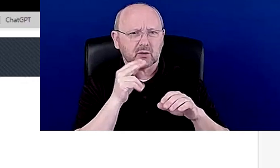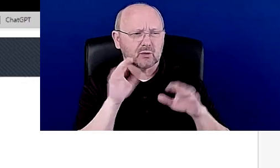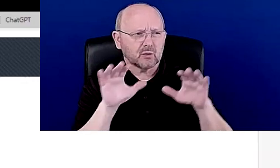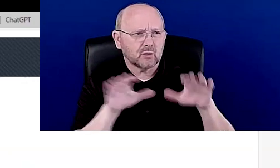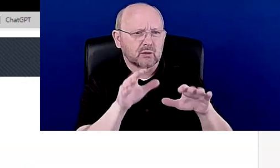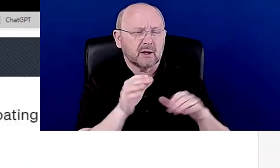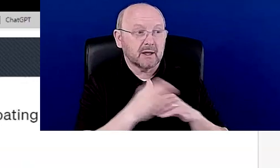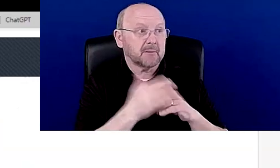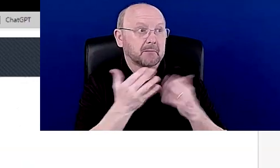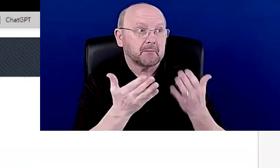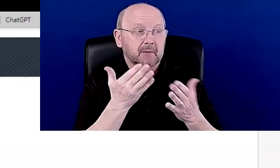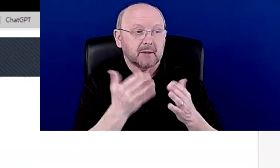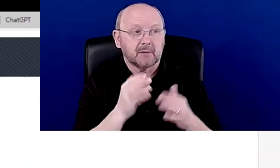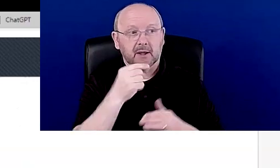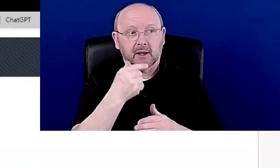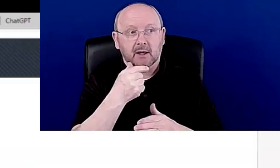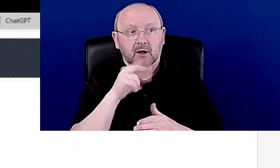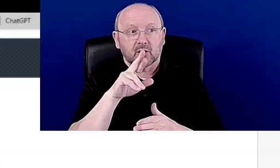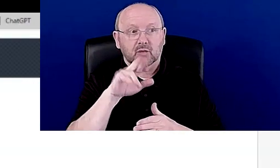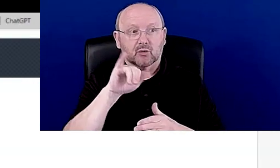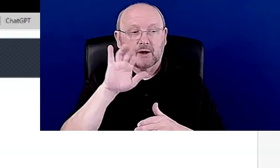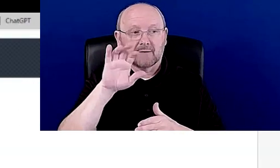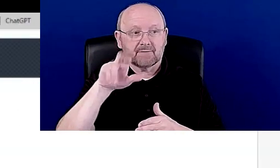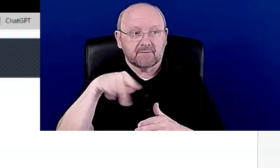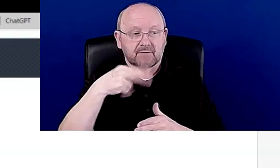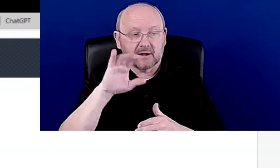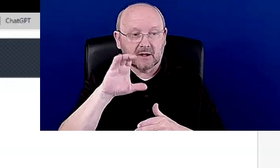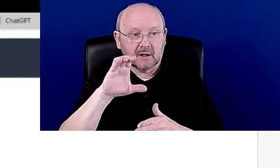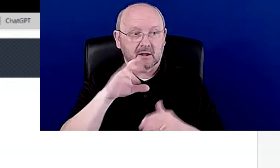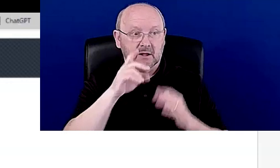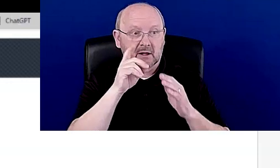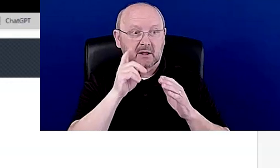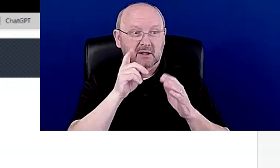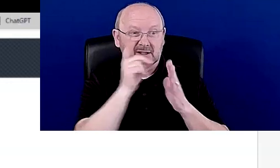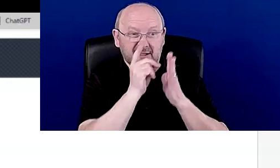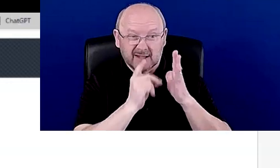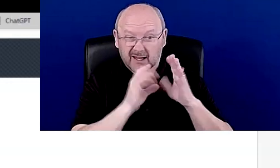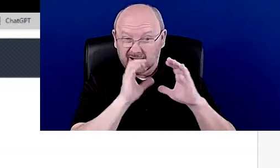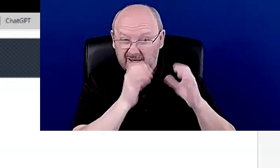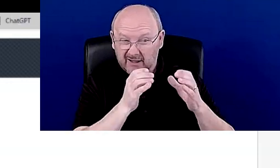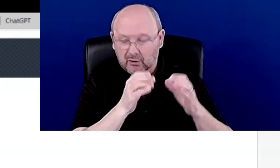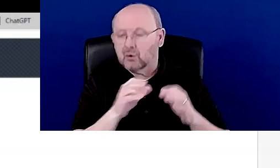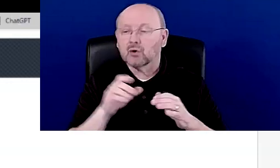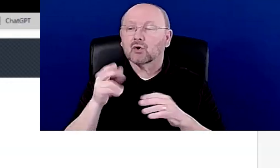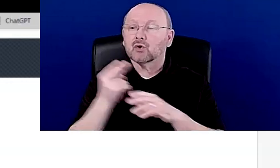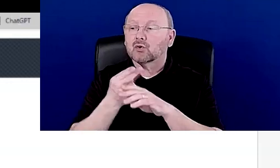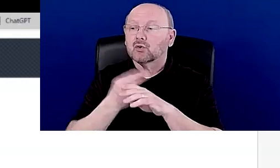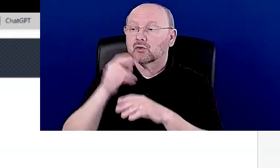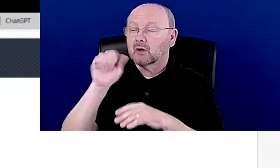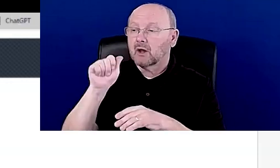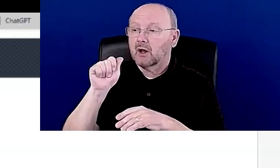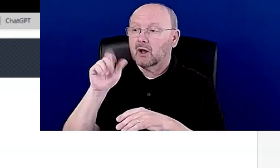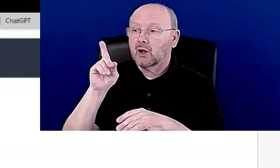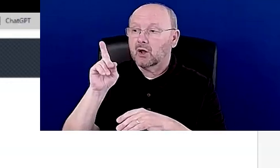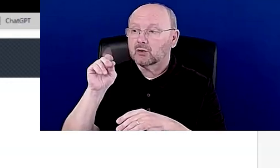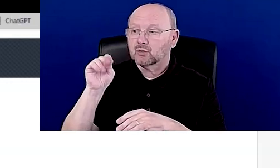designer class, then take a look at Adobe's AI tools. One of the things that Adobe Firefly, they Yeah. can do amazing